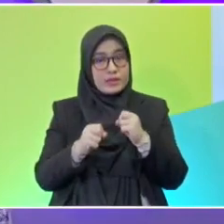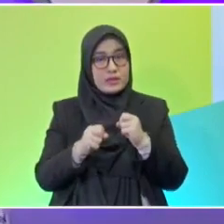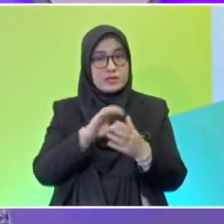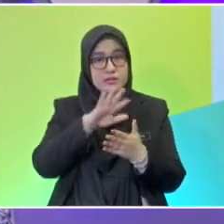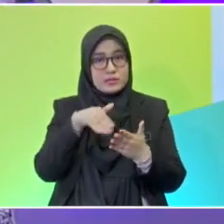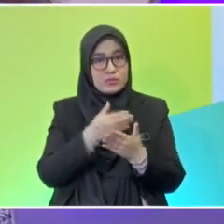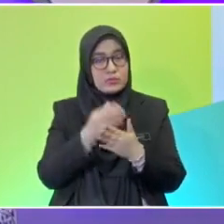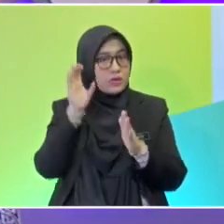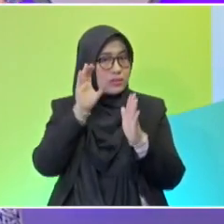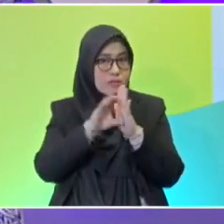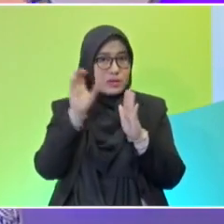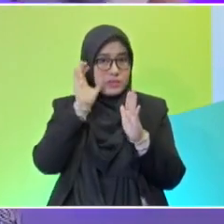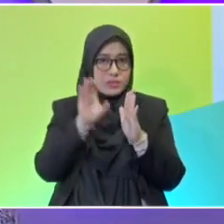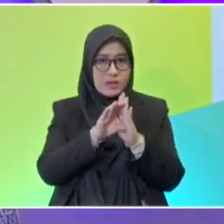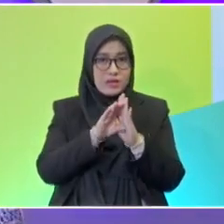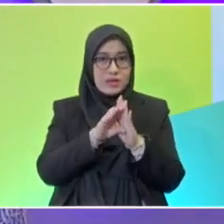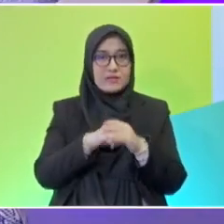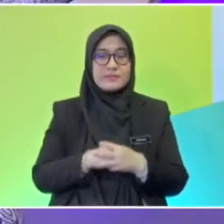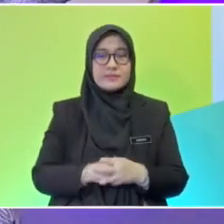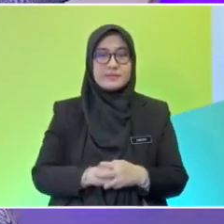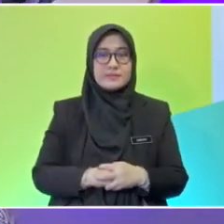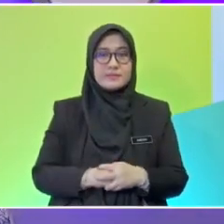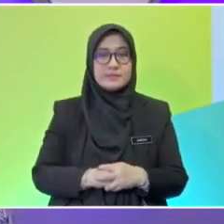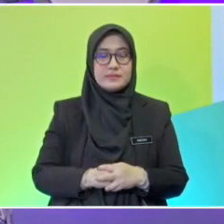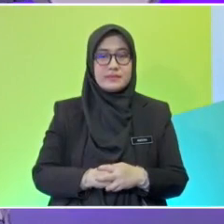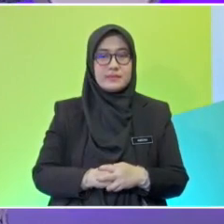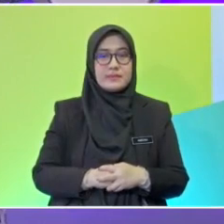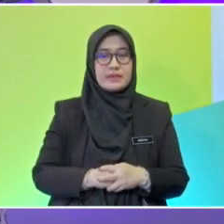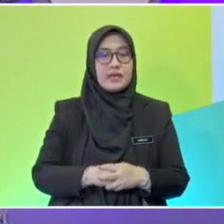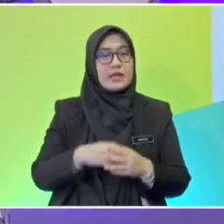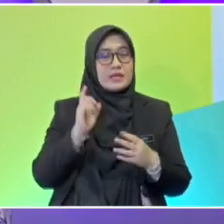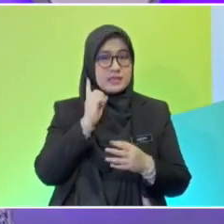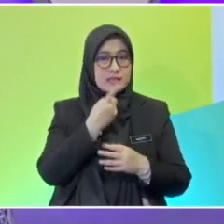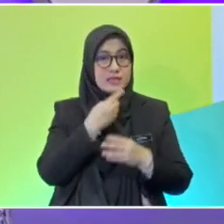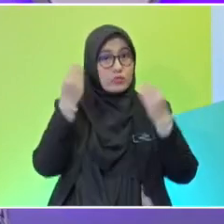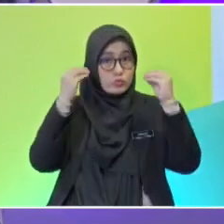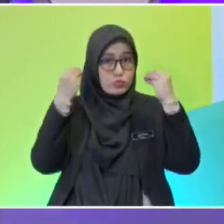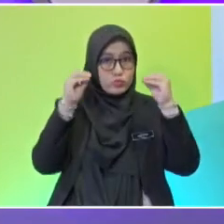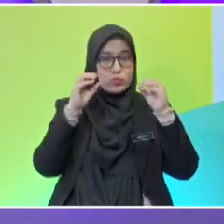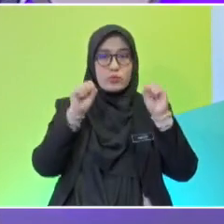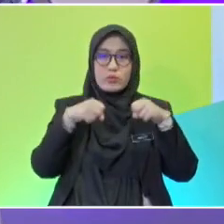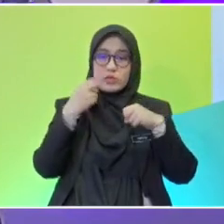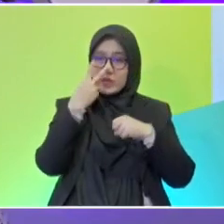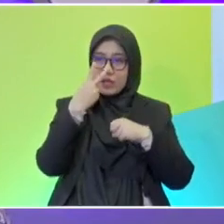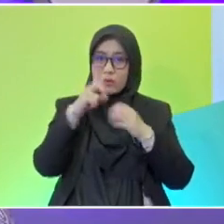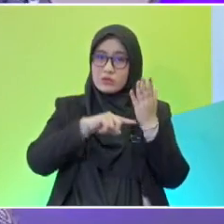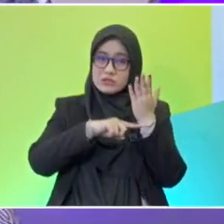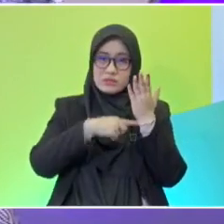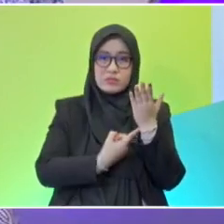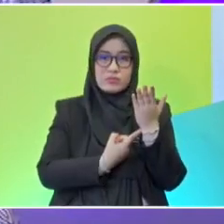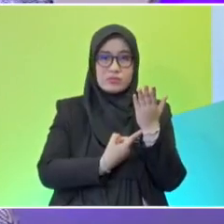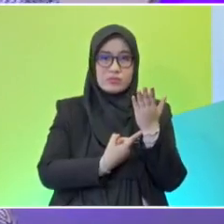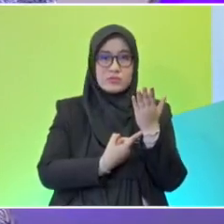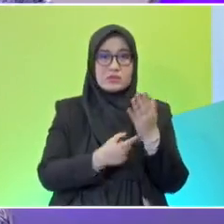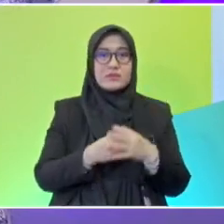we need to refer to their performance level, we could just go back to their group projects, especially whenever we have pictures or videos. This is how we could